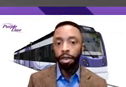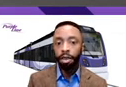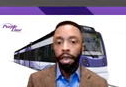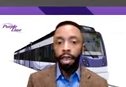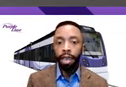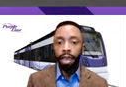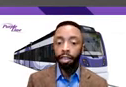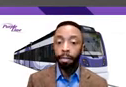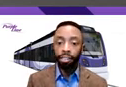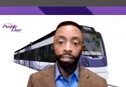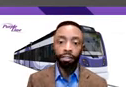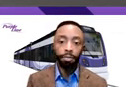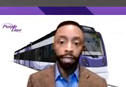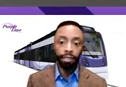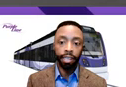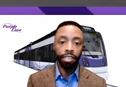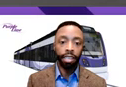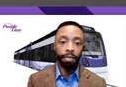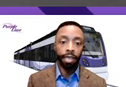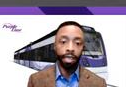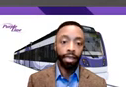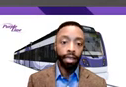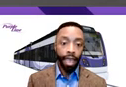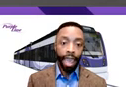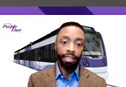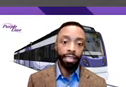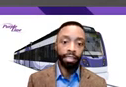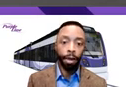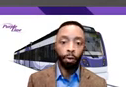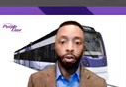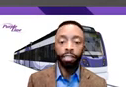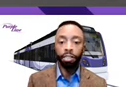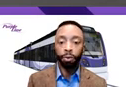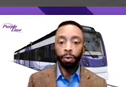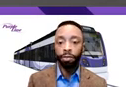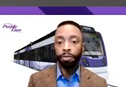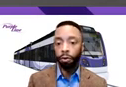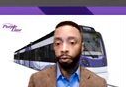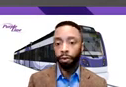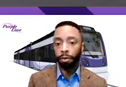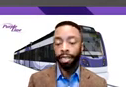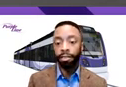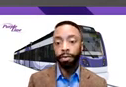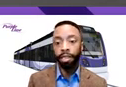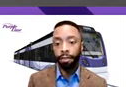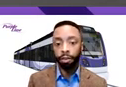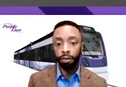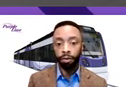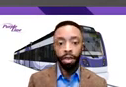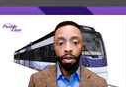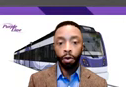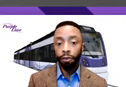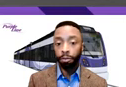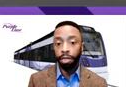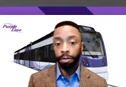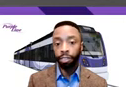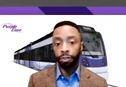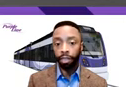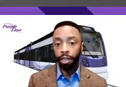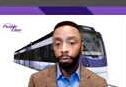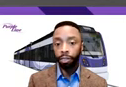Avenue. And the Manchester Place station can be accessed by walking into the western portal from East Wayne Avenue or